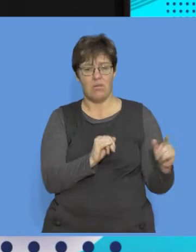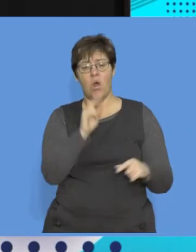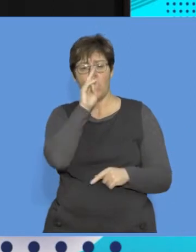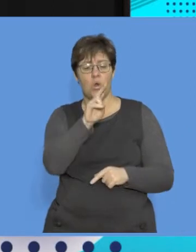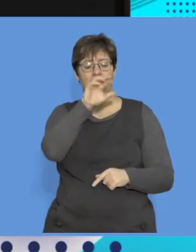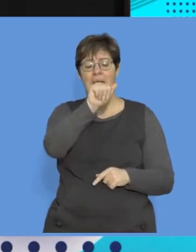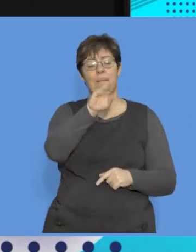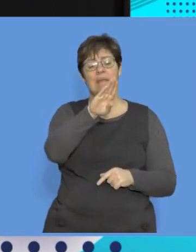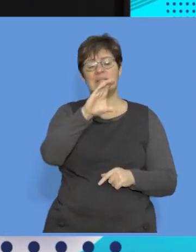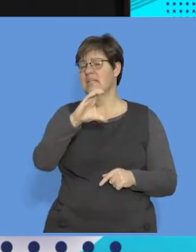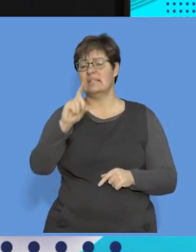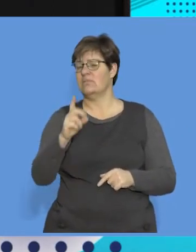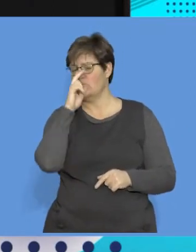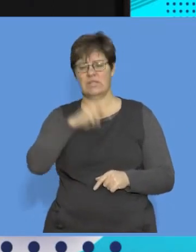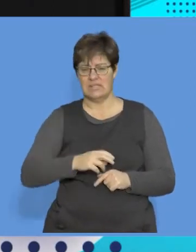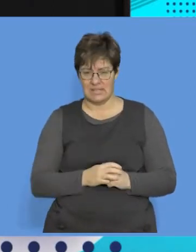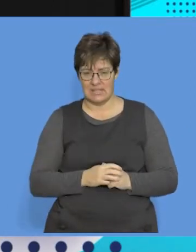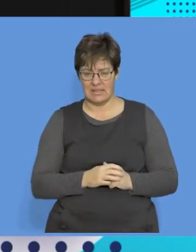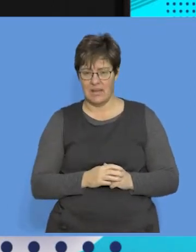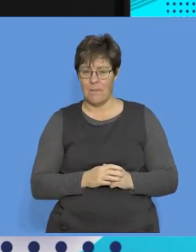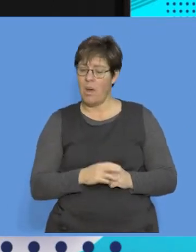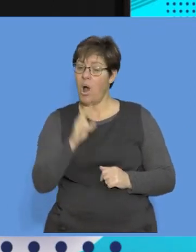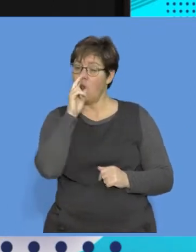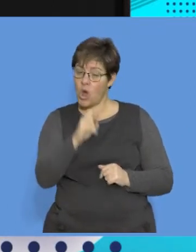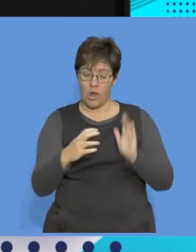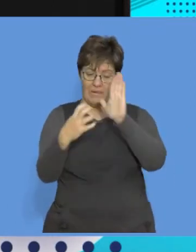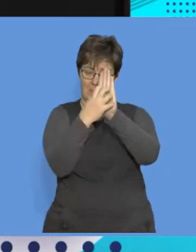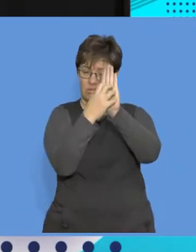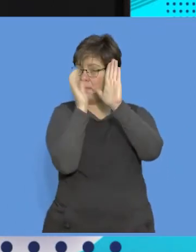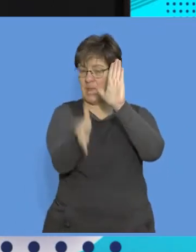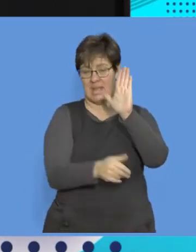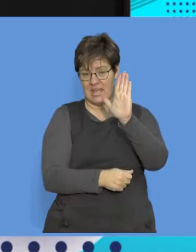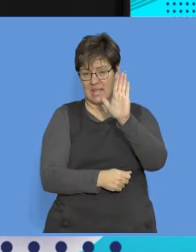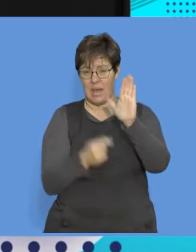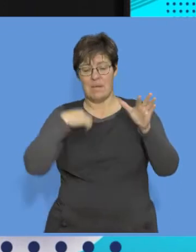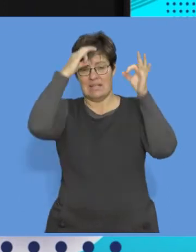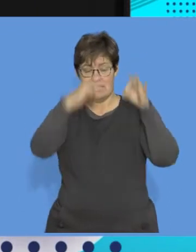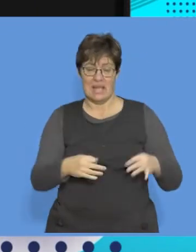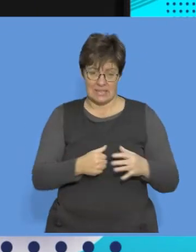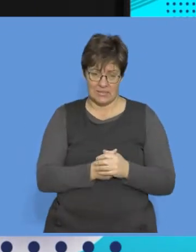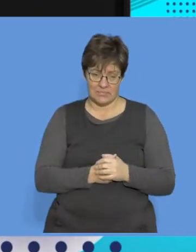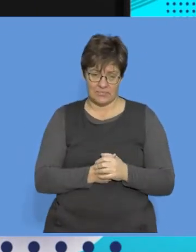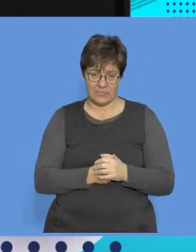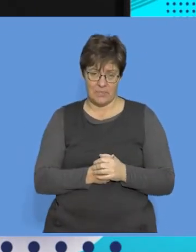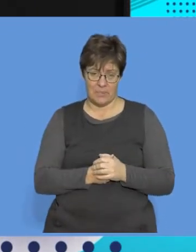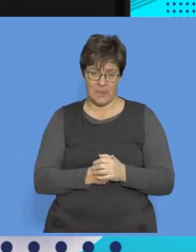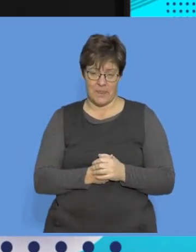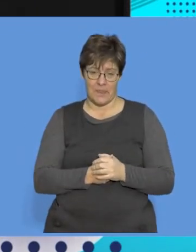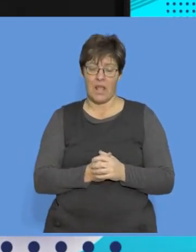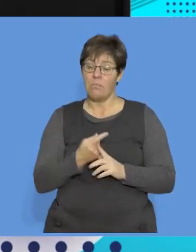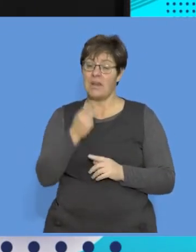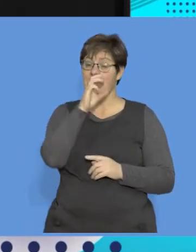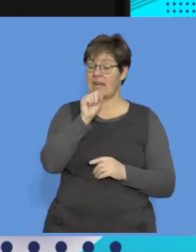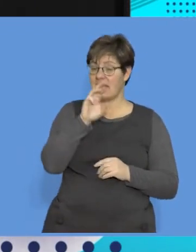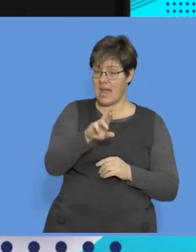and D at the moment. I can simply look at the diagram and make a decision. And so when we're dealing with vectors, we need